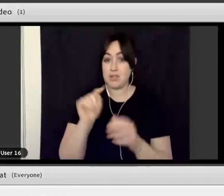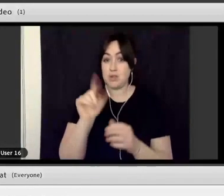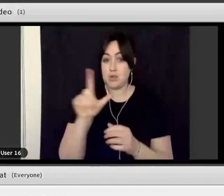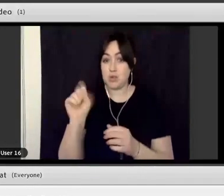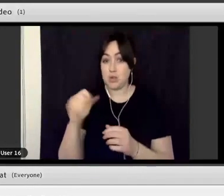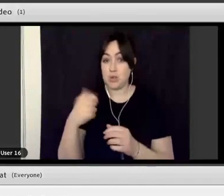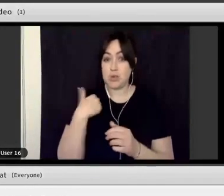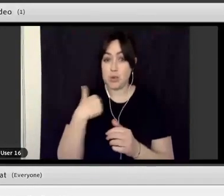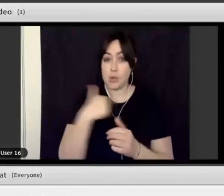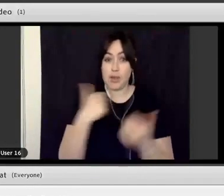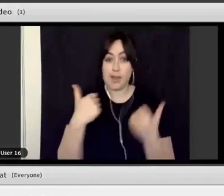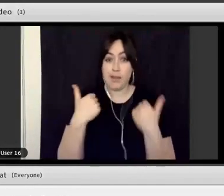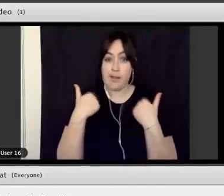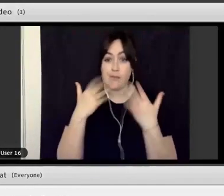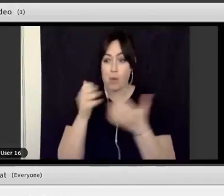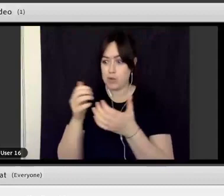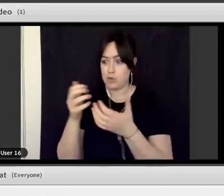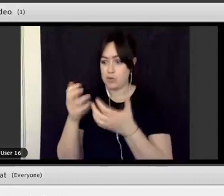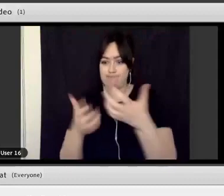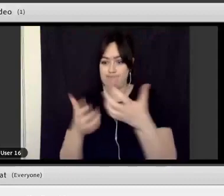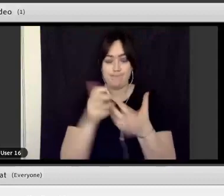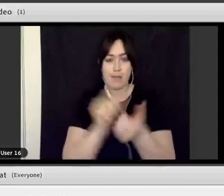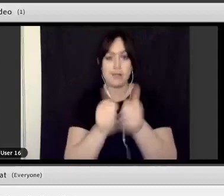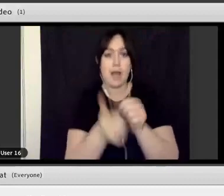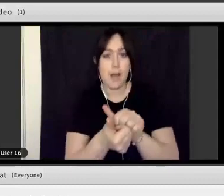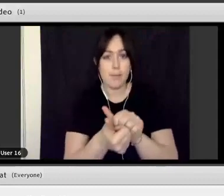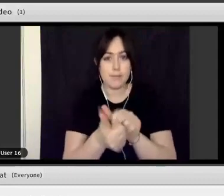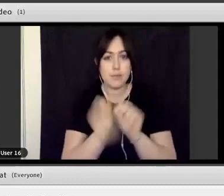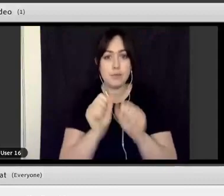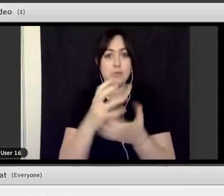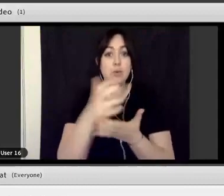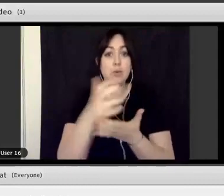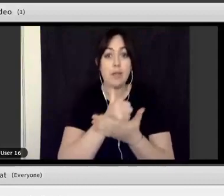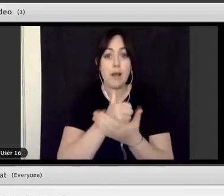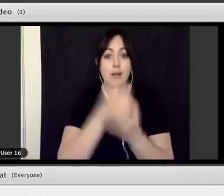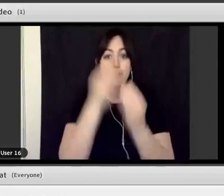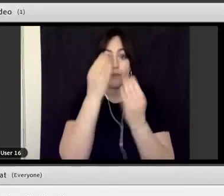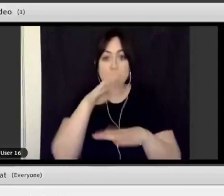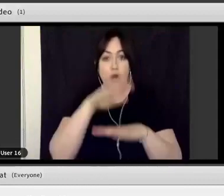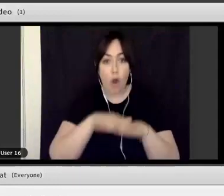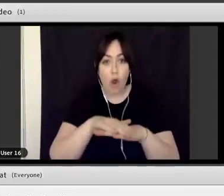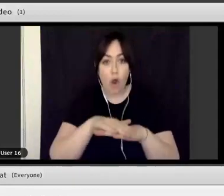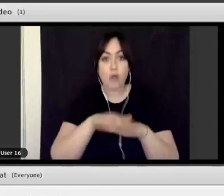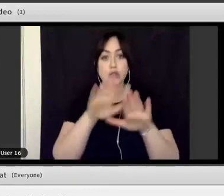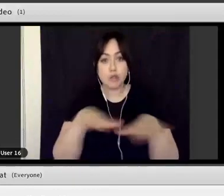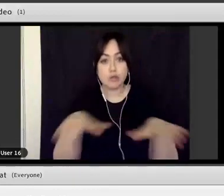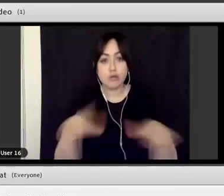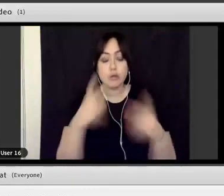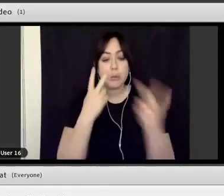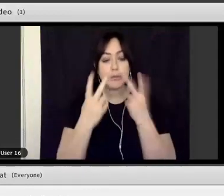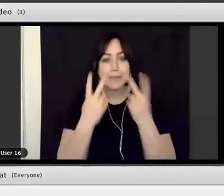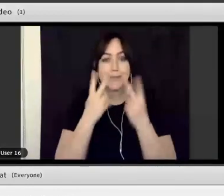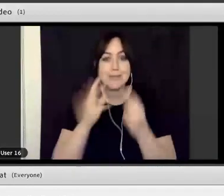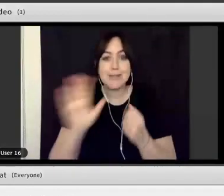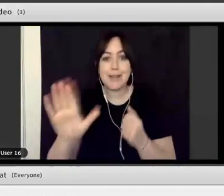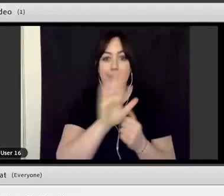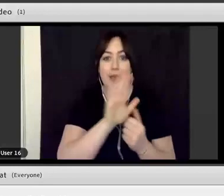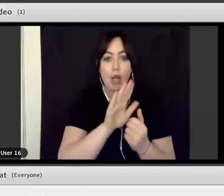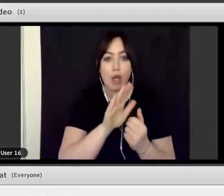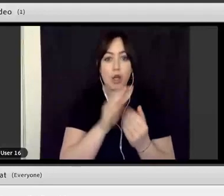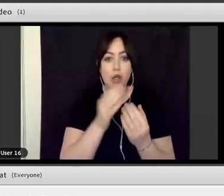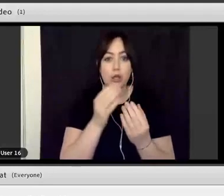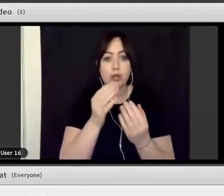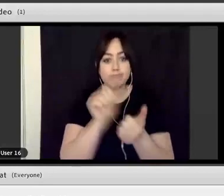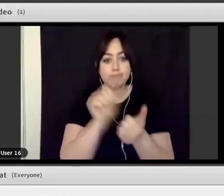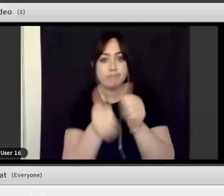collect information on children and look at what accommodations they have, what is in the